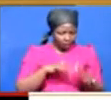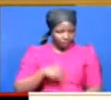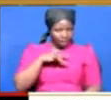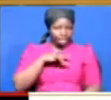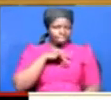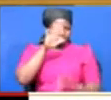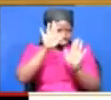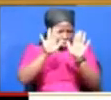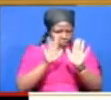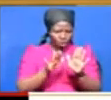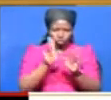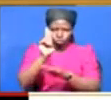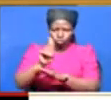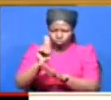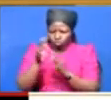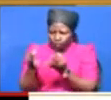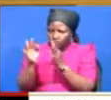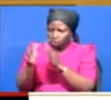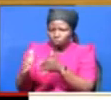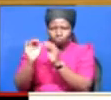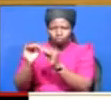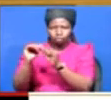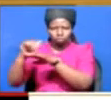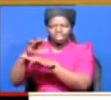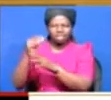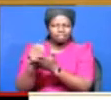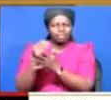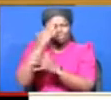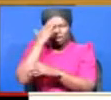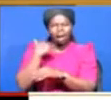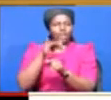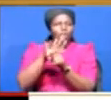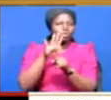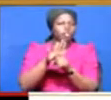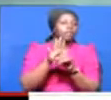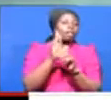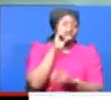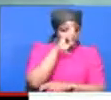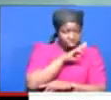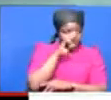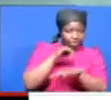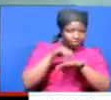informal means to send money, because there are a lot of risks with sending money informally.